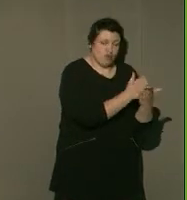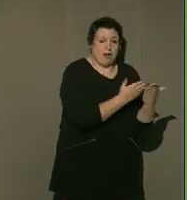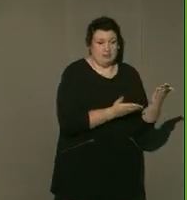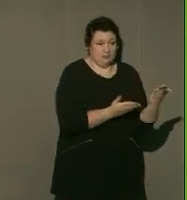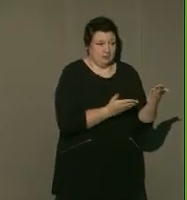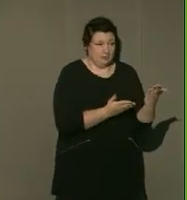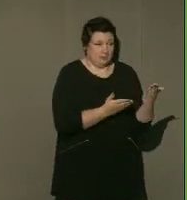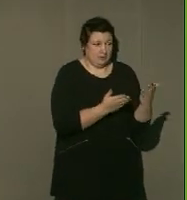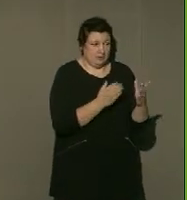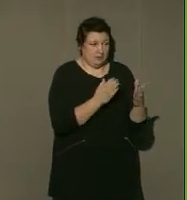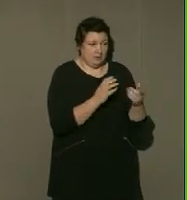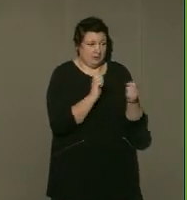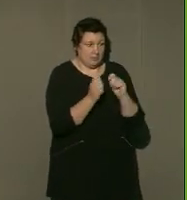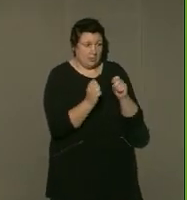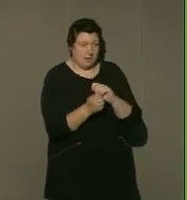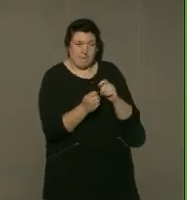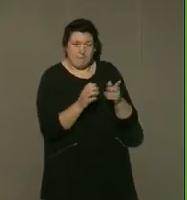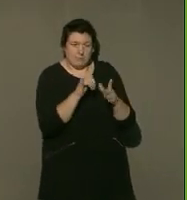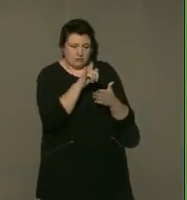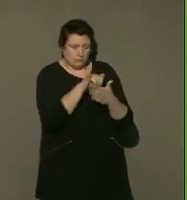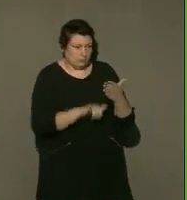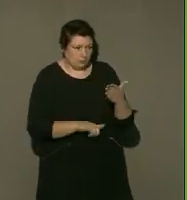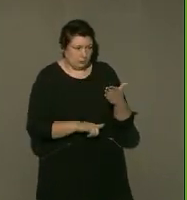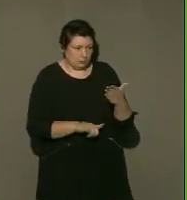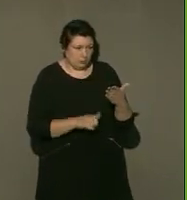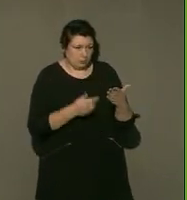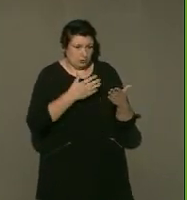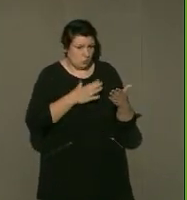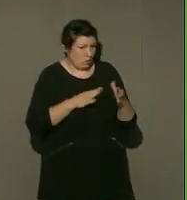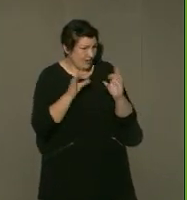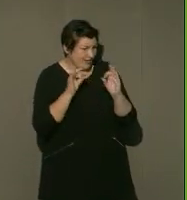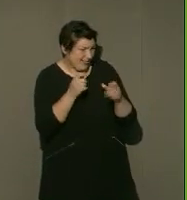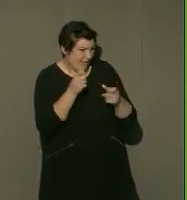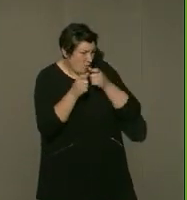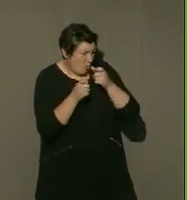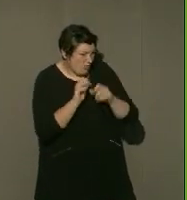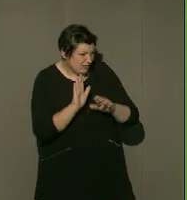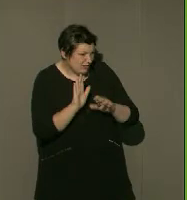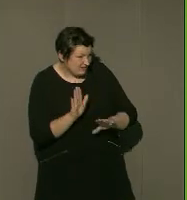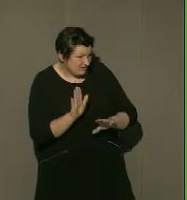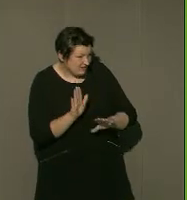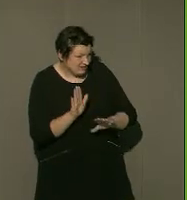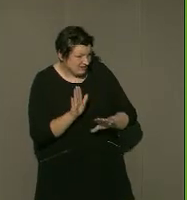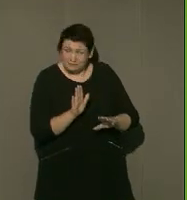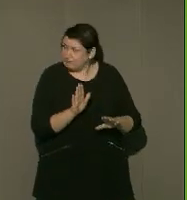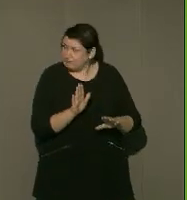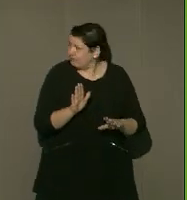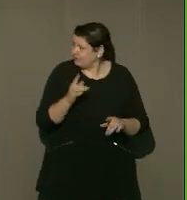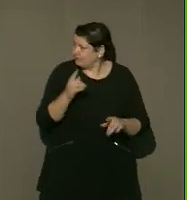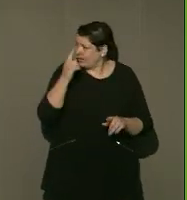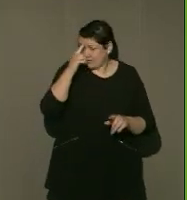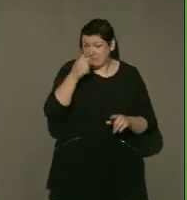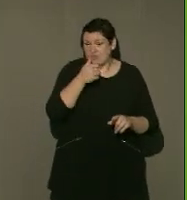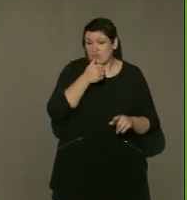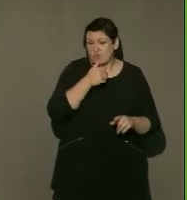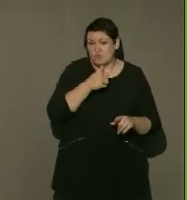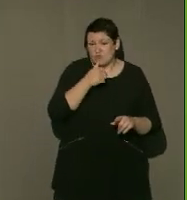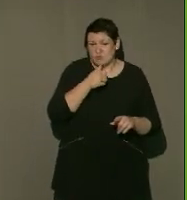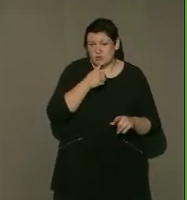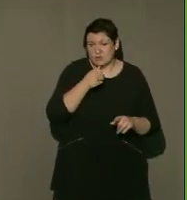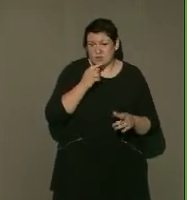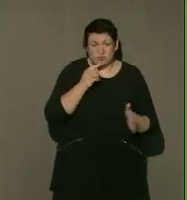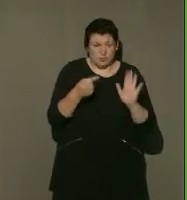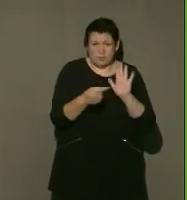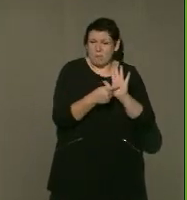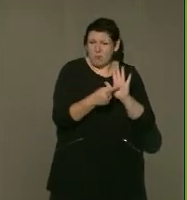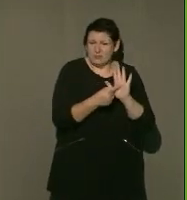report would add a phrase, something. Do I have to give exact wording? Sian, I think it'd be useful if I just point people to where